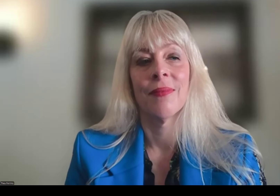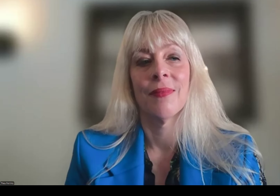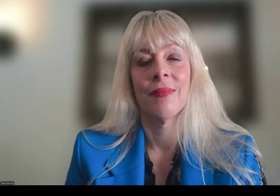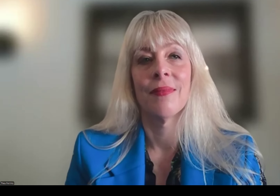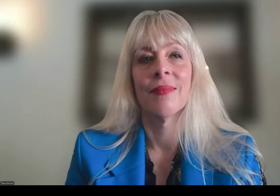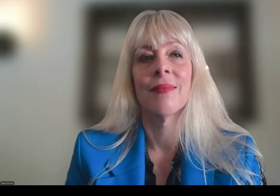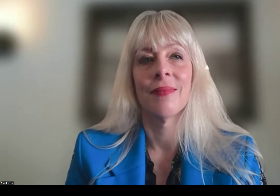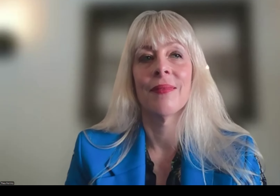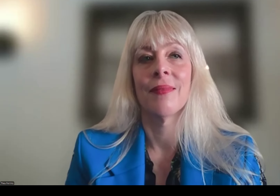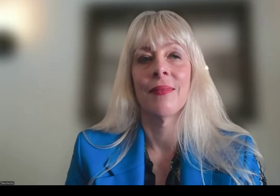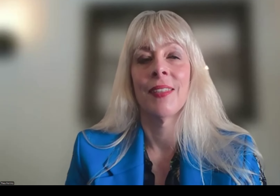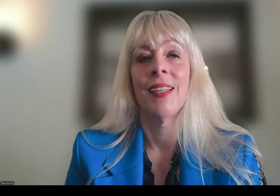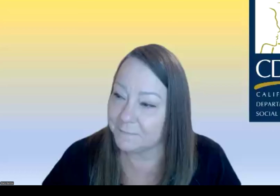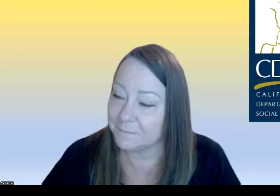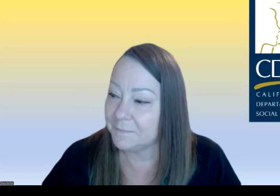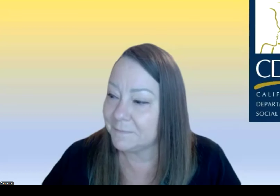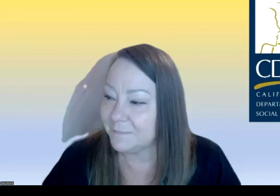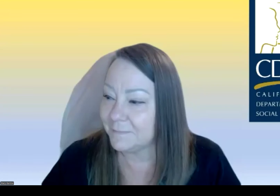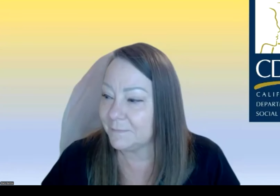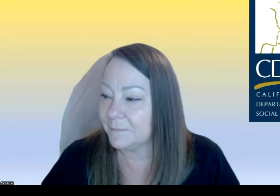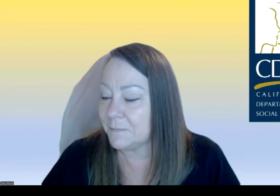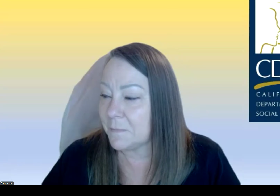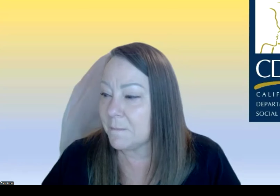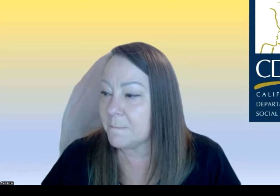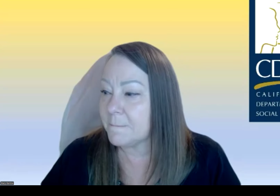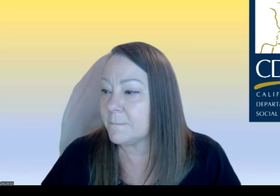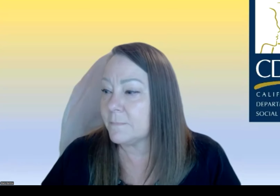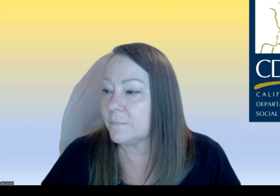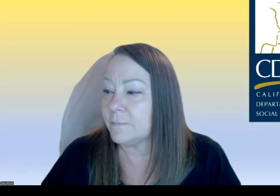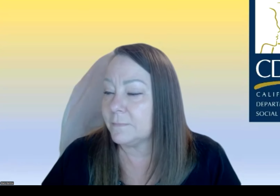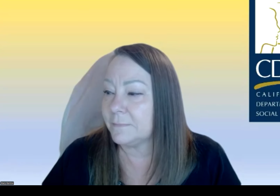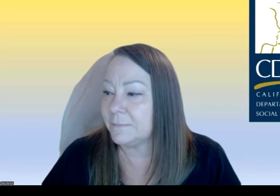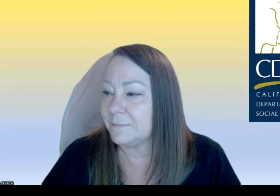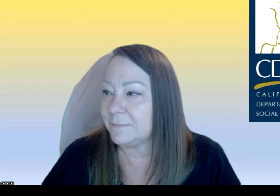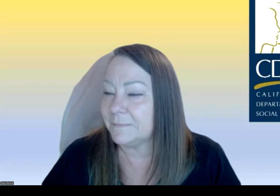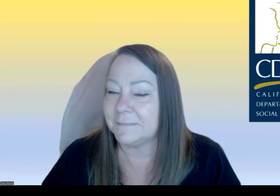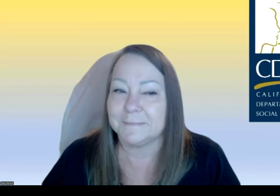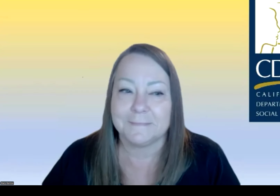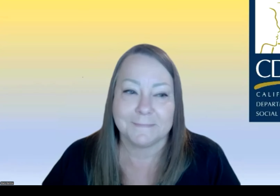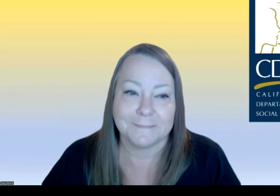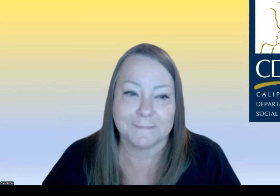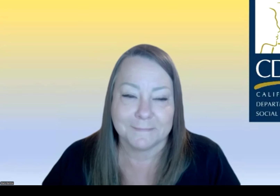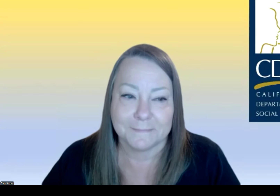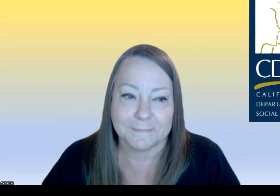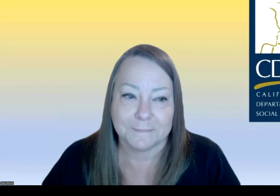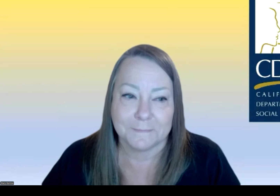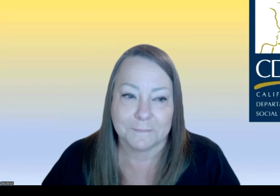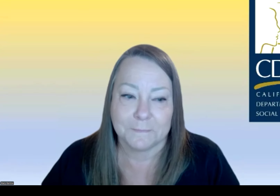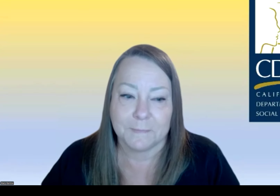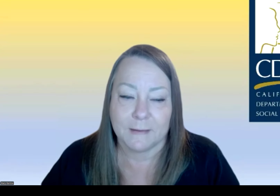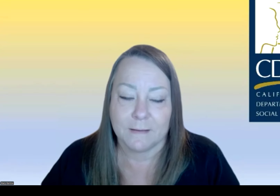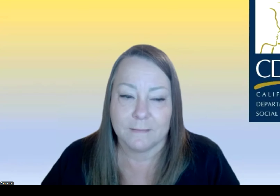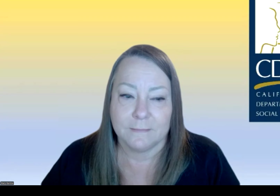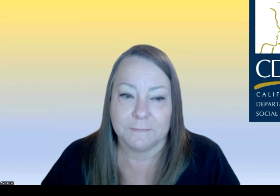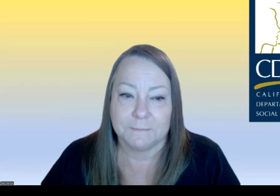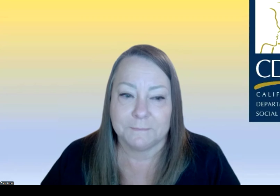Great. Or Thea first. Thank you. Hi, yes, I am ready. Thank you so much. And it's a pleasure to be here today